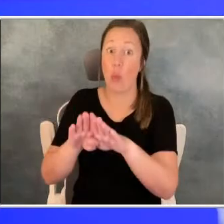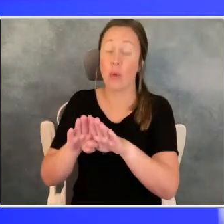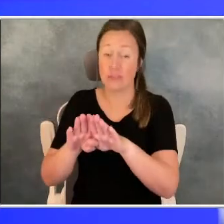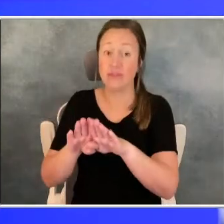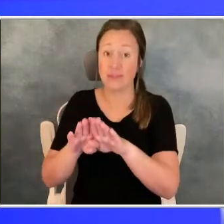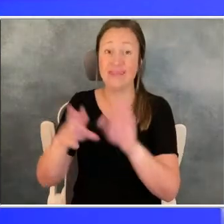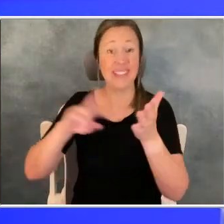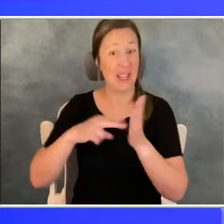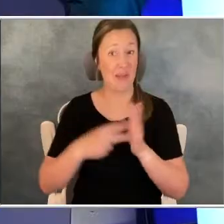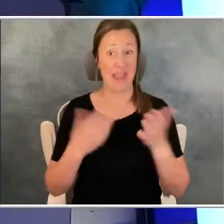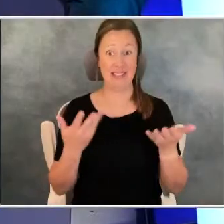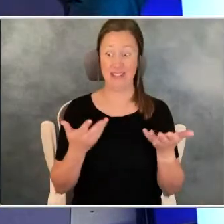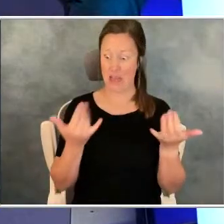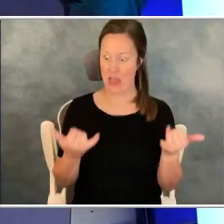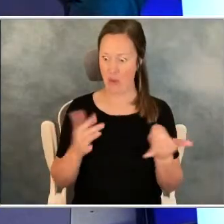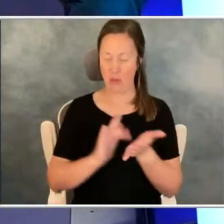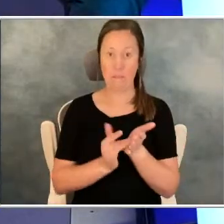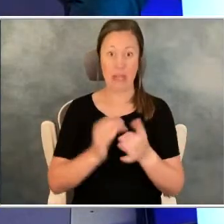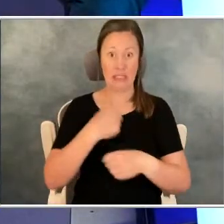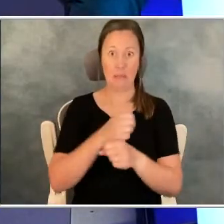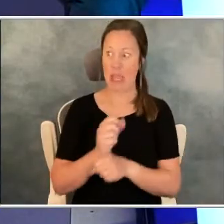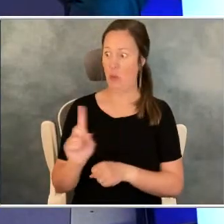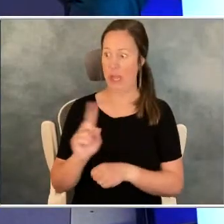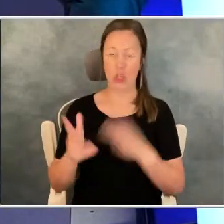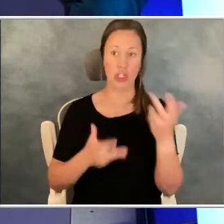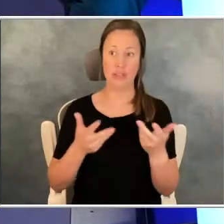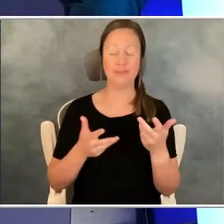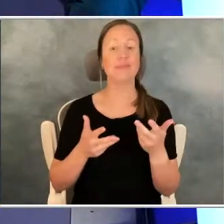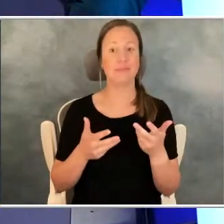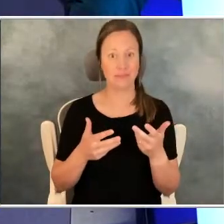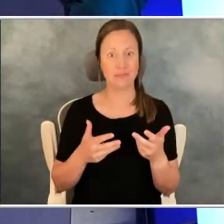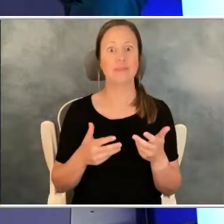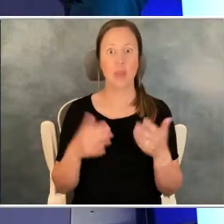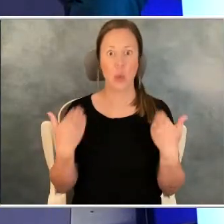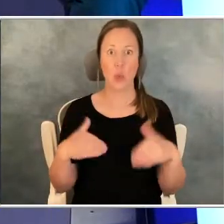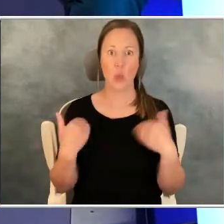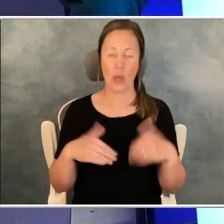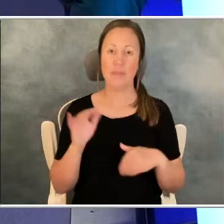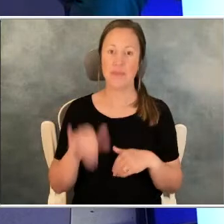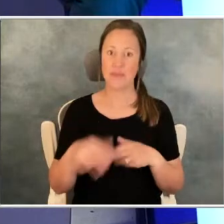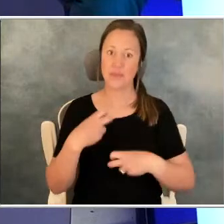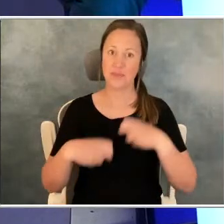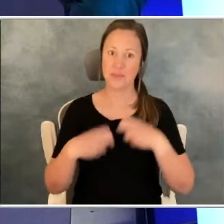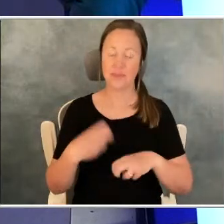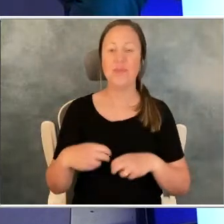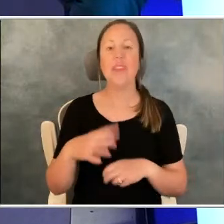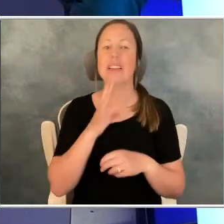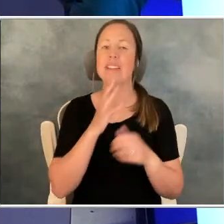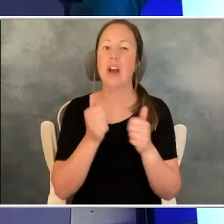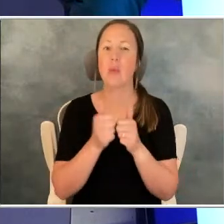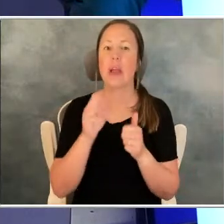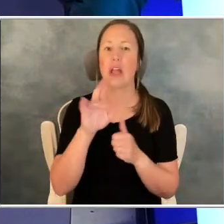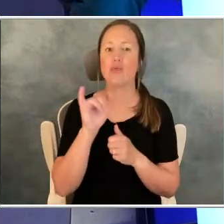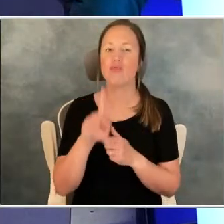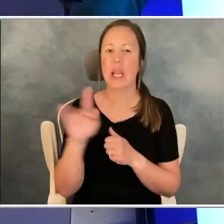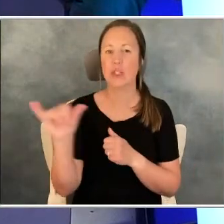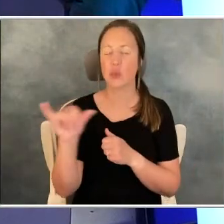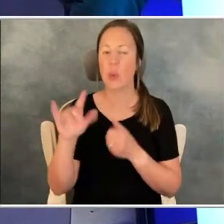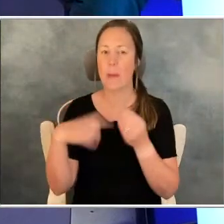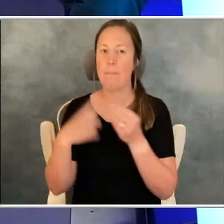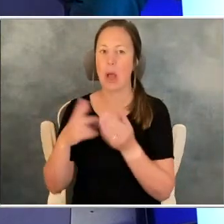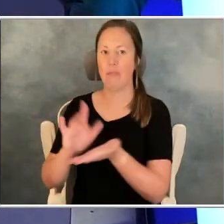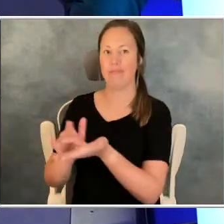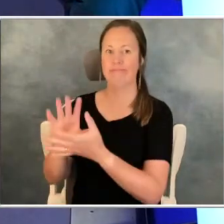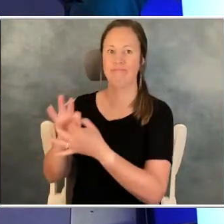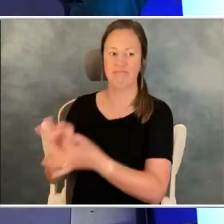two medications. Yeah, and so that's a big deal. We're going to talk a little bit more with Rick Coldry in a little bit from the pharmaceutical end of that. But how's our supply